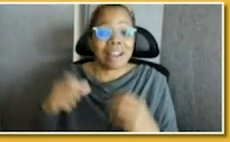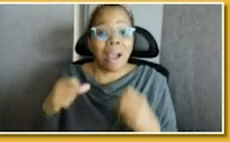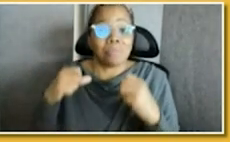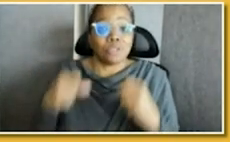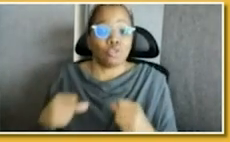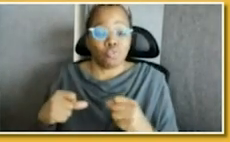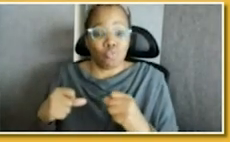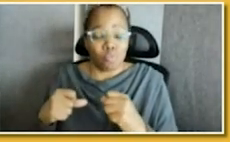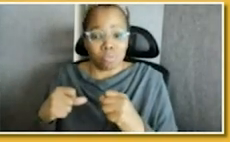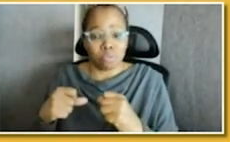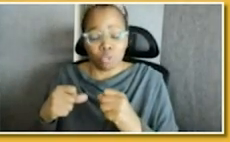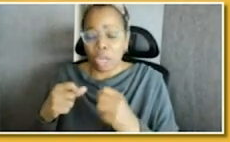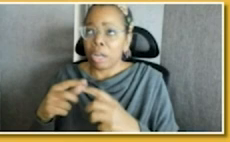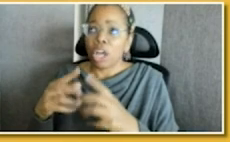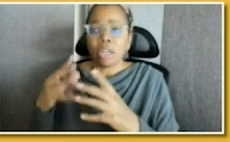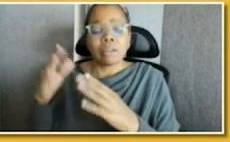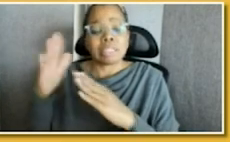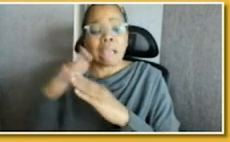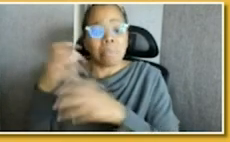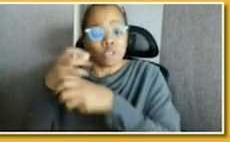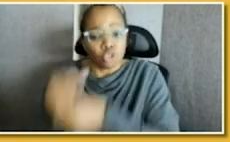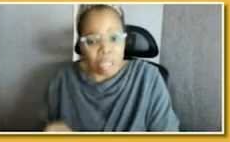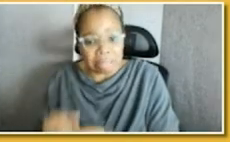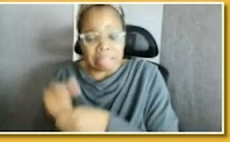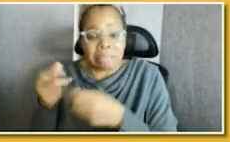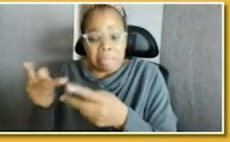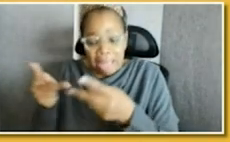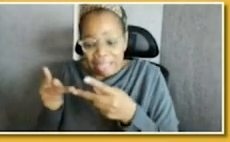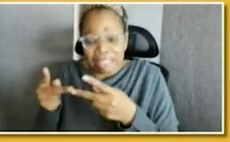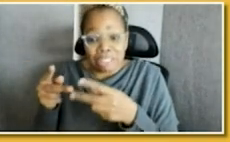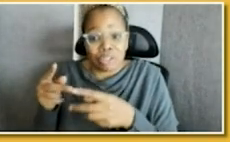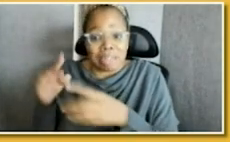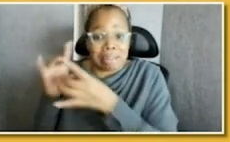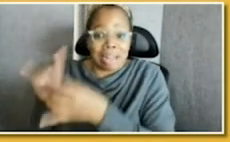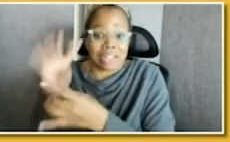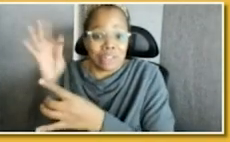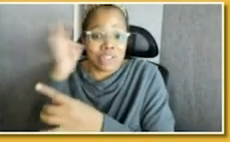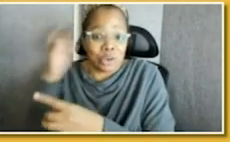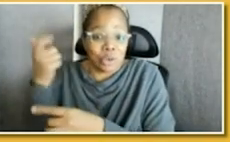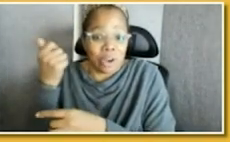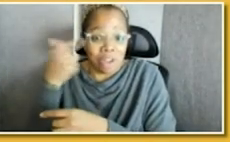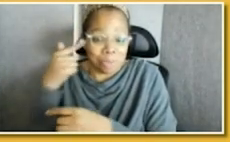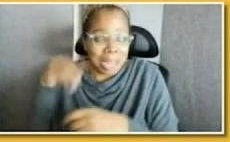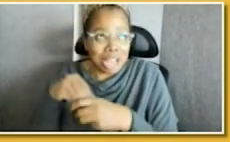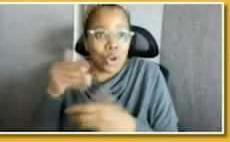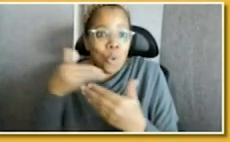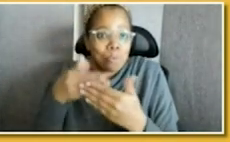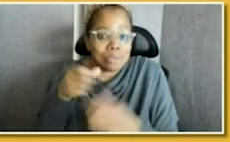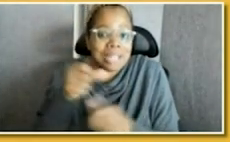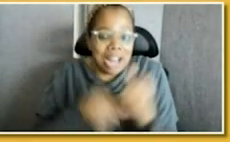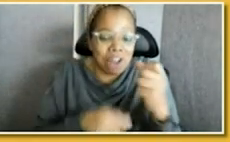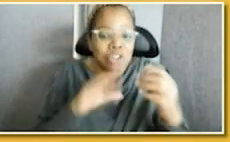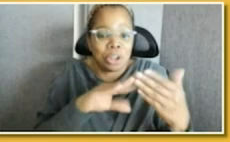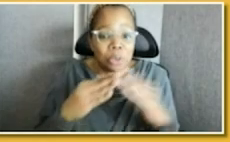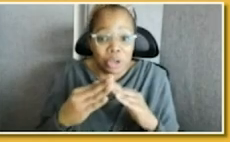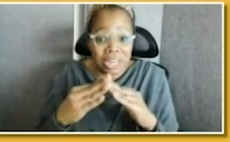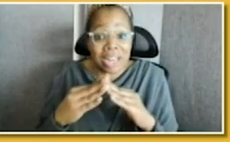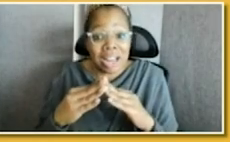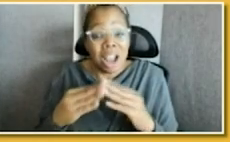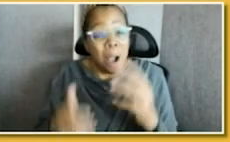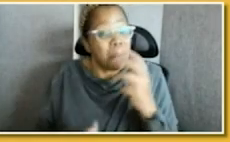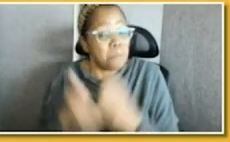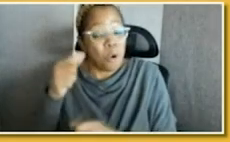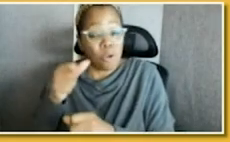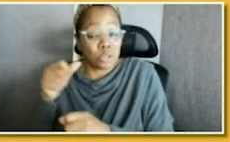I think most postal workers love their jobs and the customers love us too. So, and I really had a good